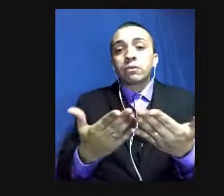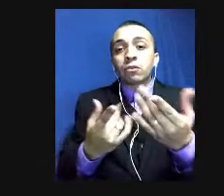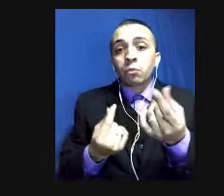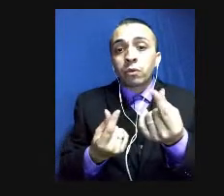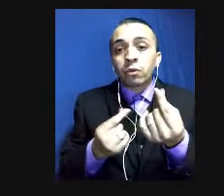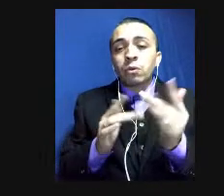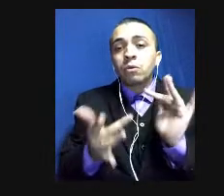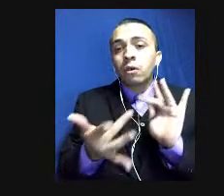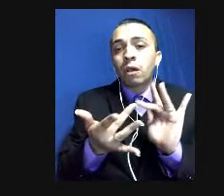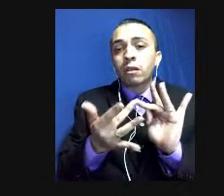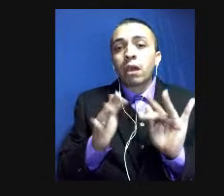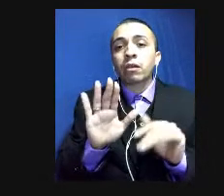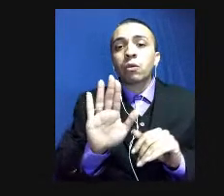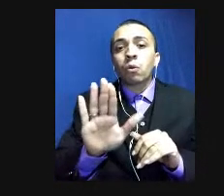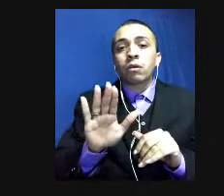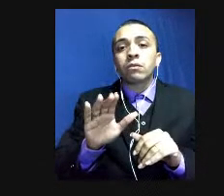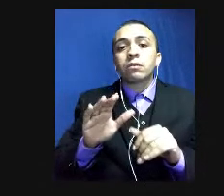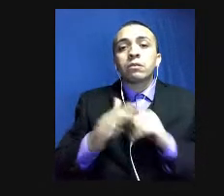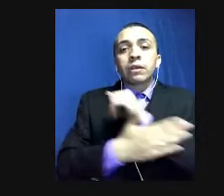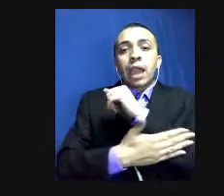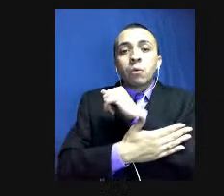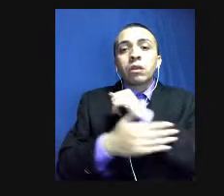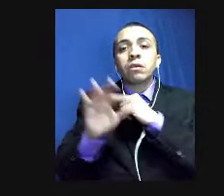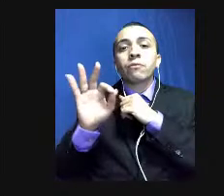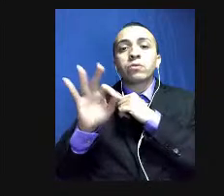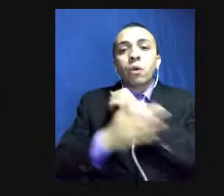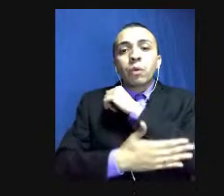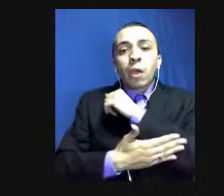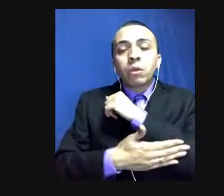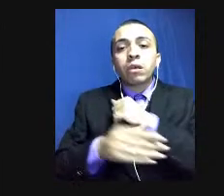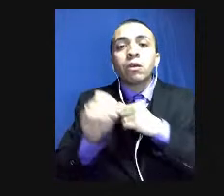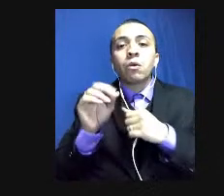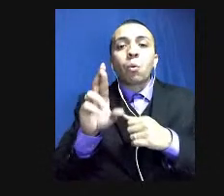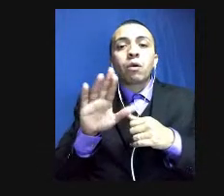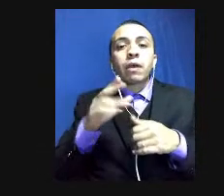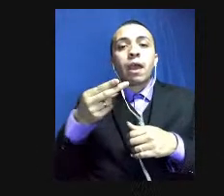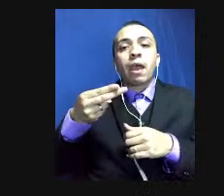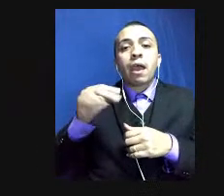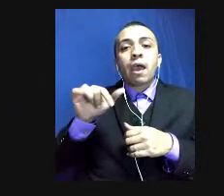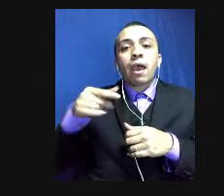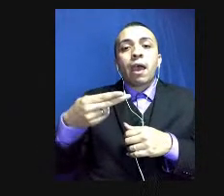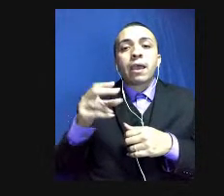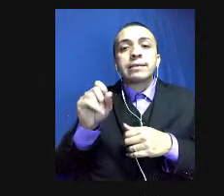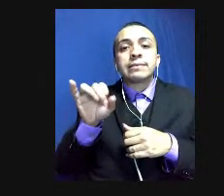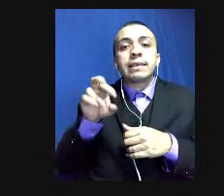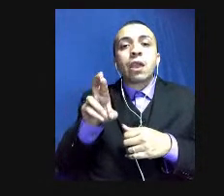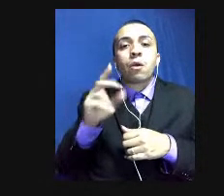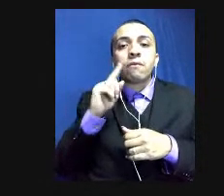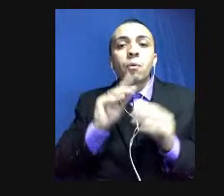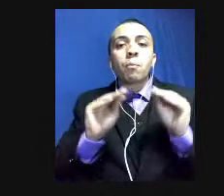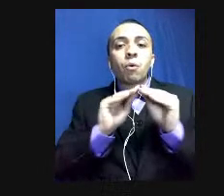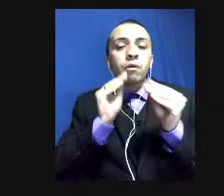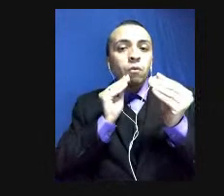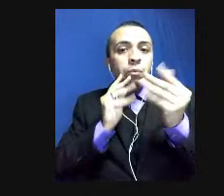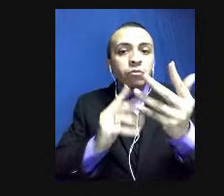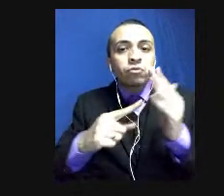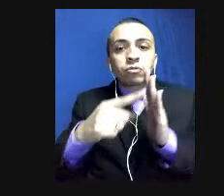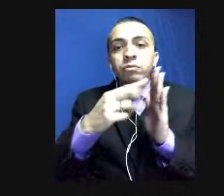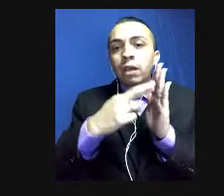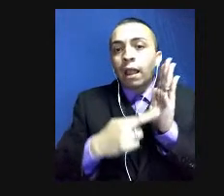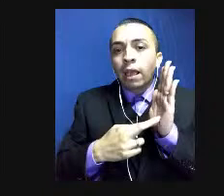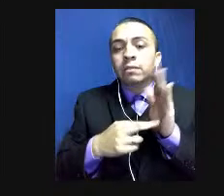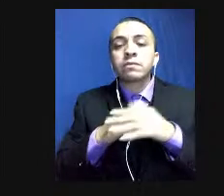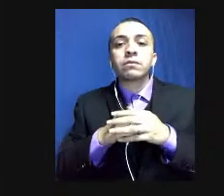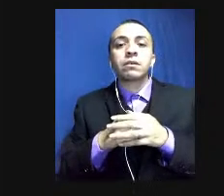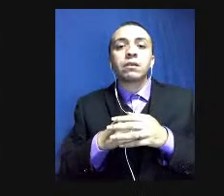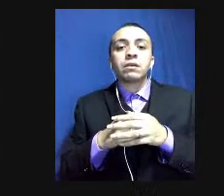County or the High Sierra District for any further information regarding that. With that, I'll be here